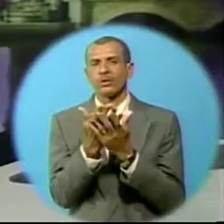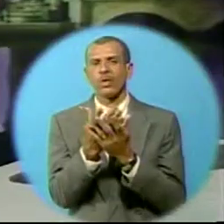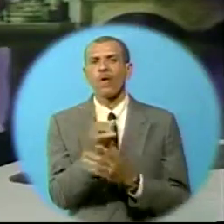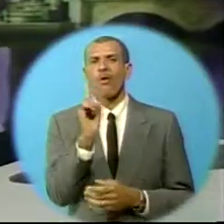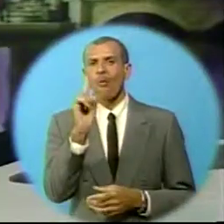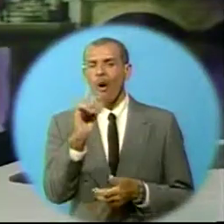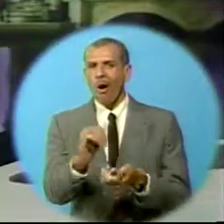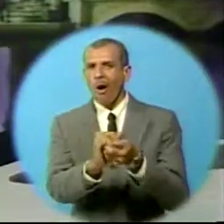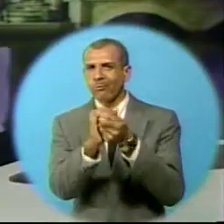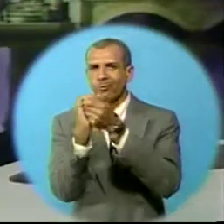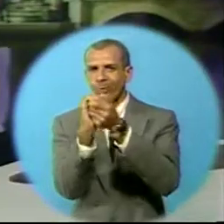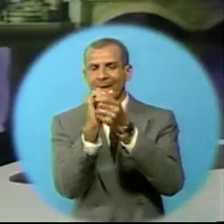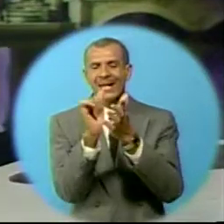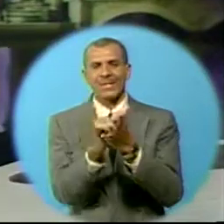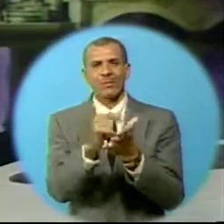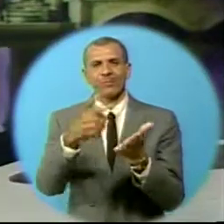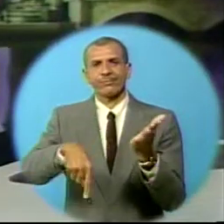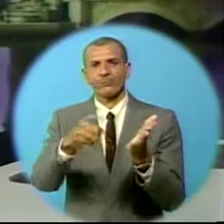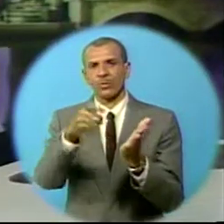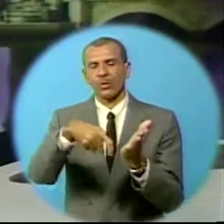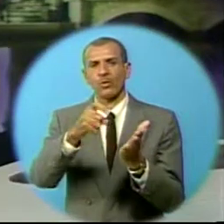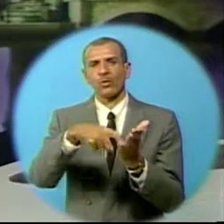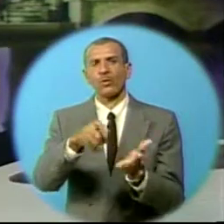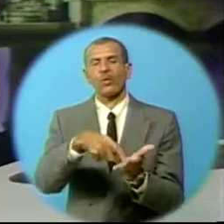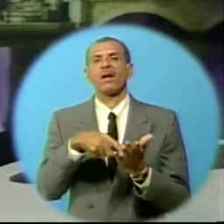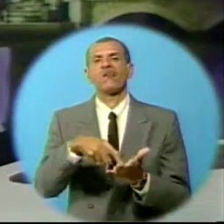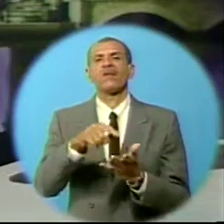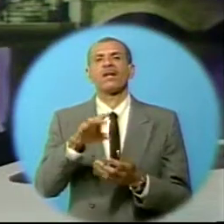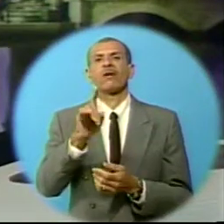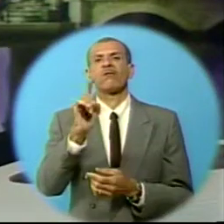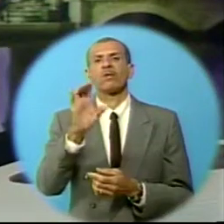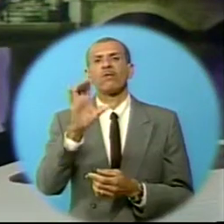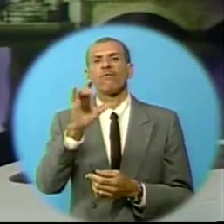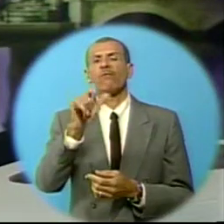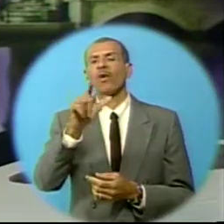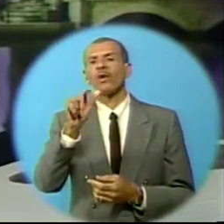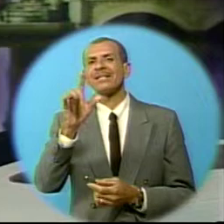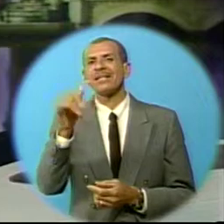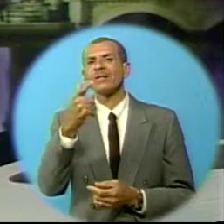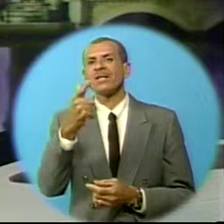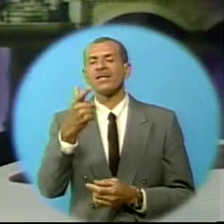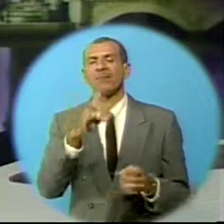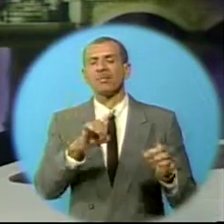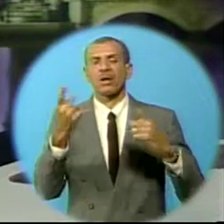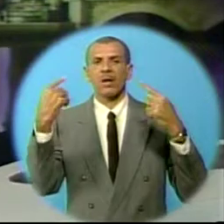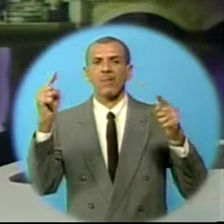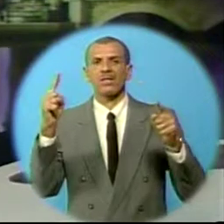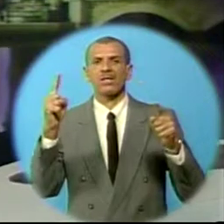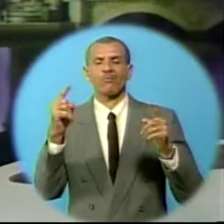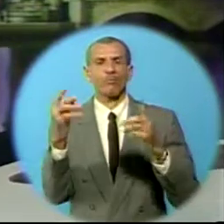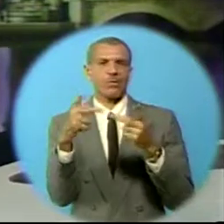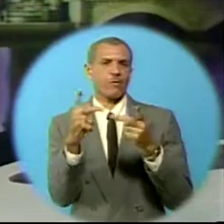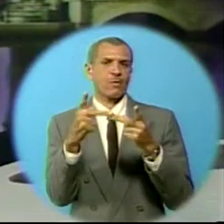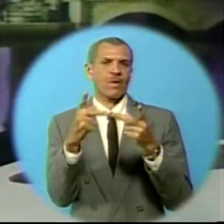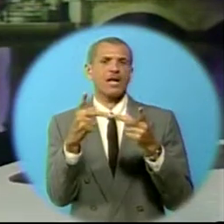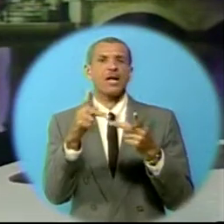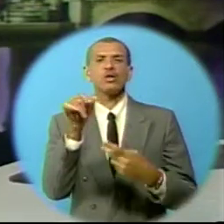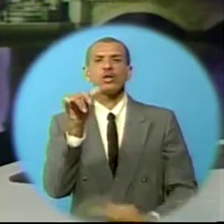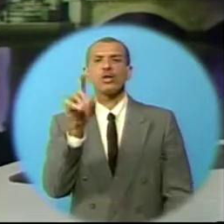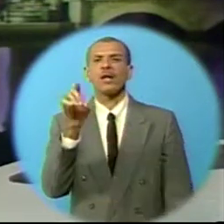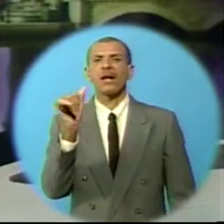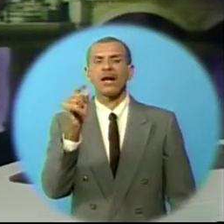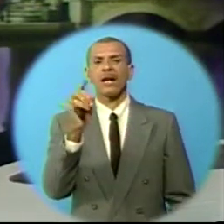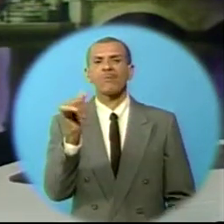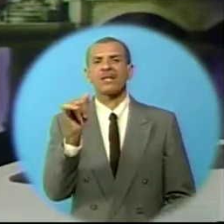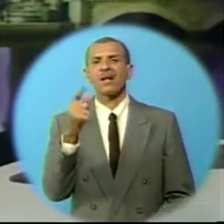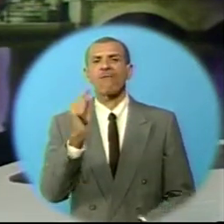One win, that's all it will take for Flow Century Brokers Deacons women to complete a perfect record this season in the Goddard Enterprises Division